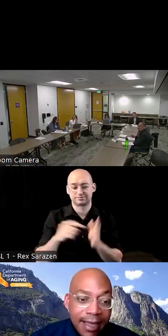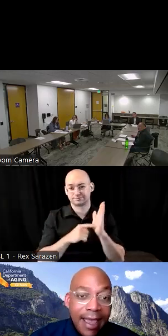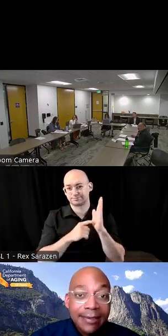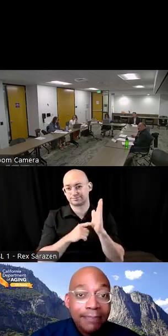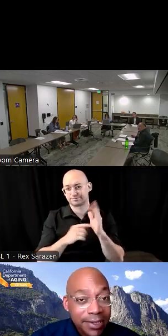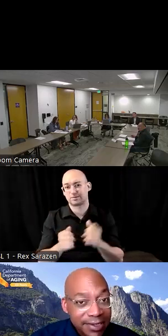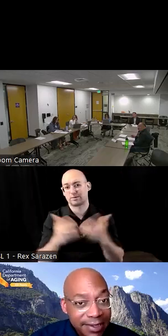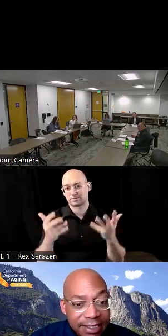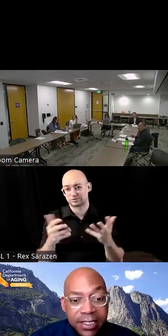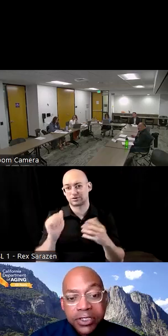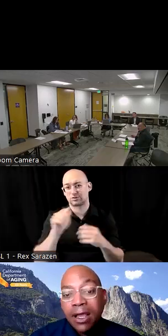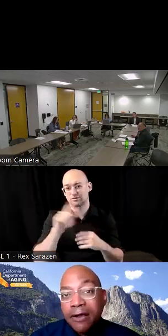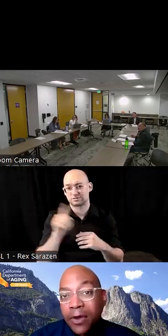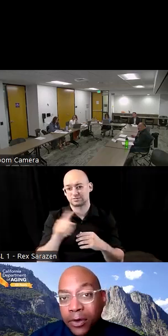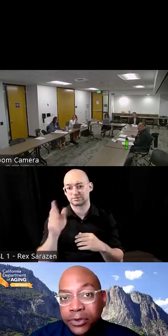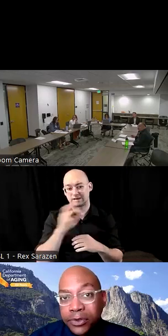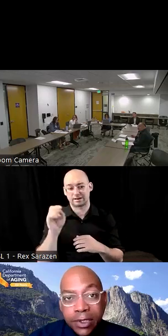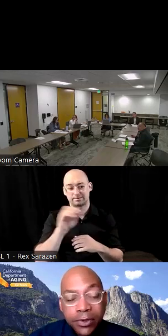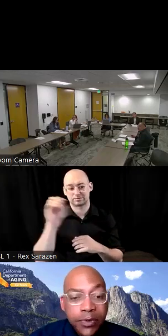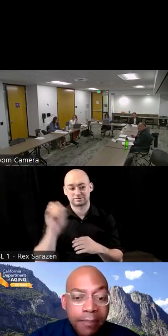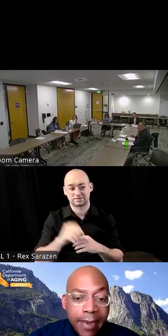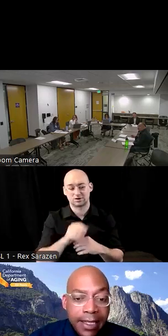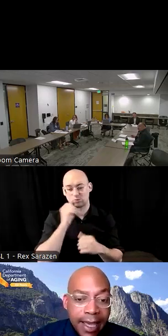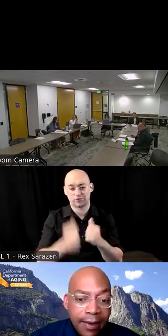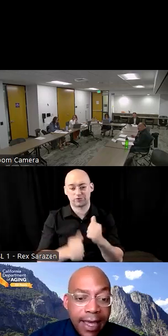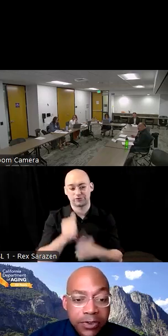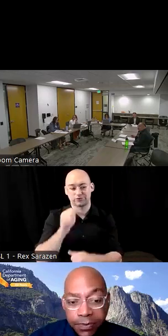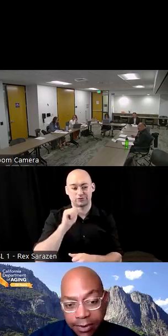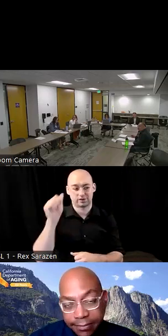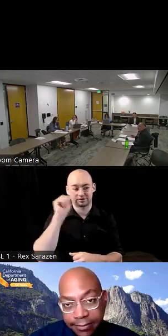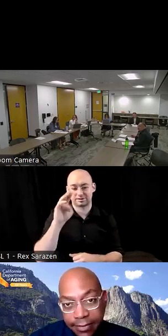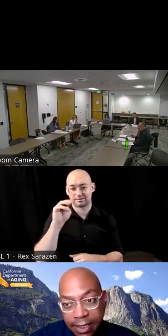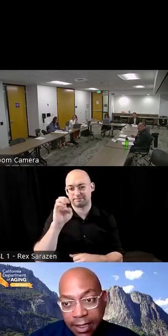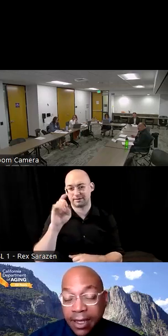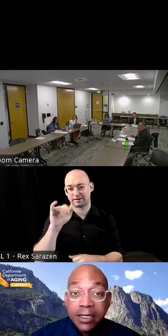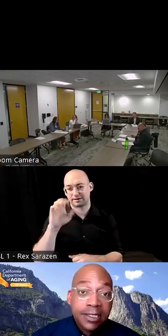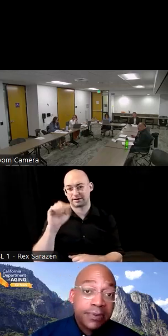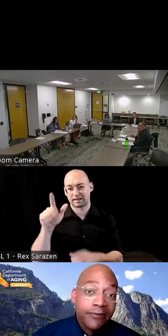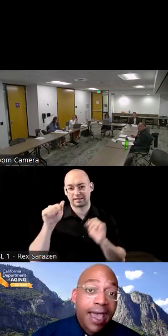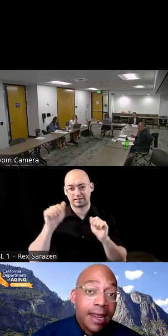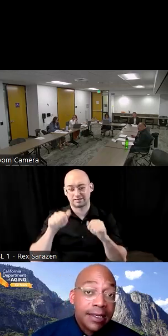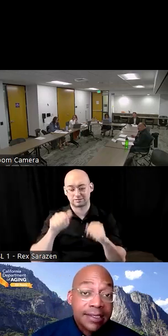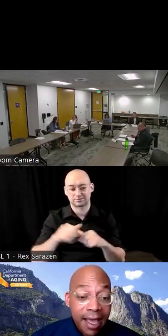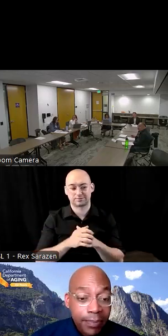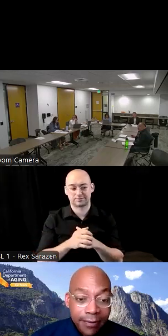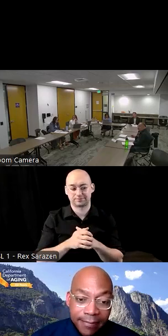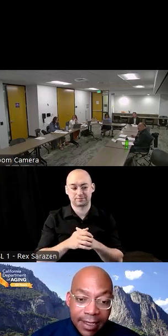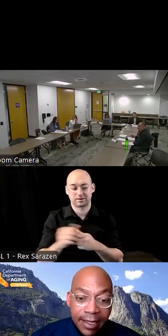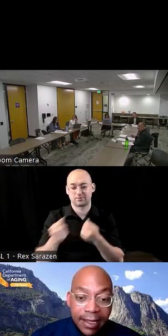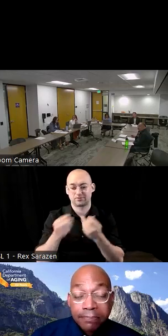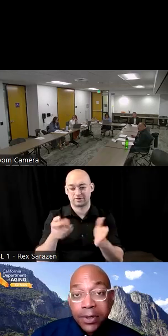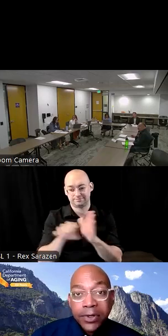Alzheimer's, and the percentage of older adults who were Medi-Cal eligible. And just to provide an